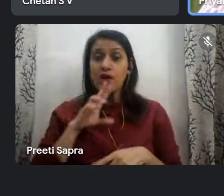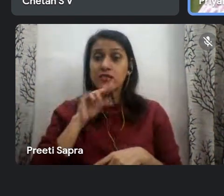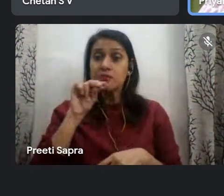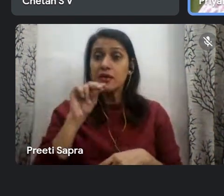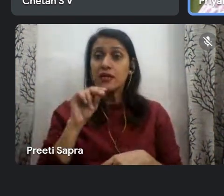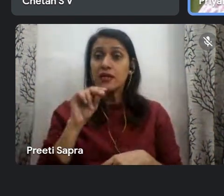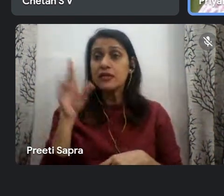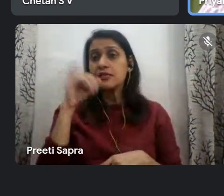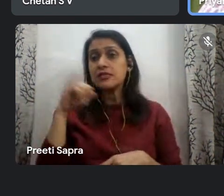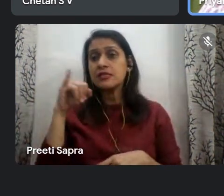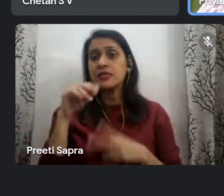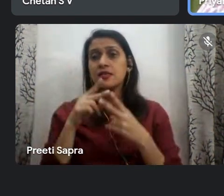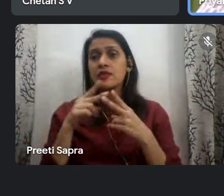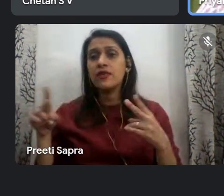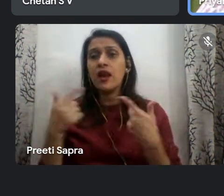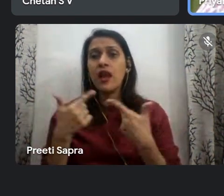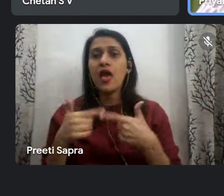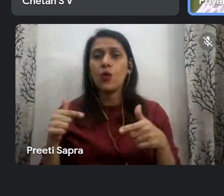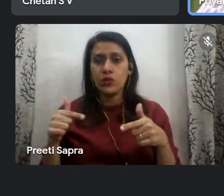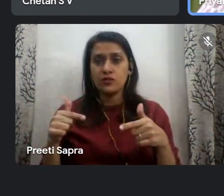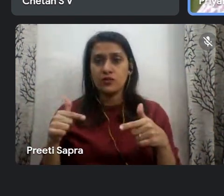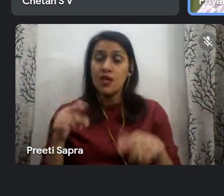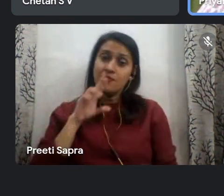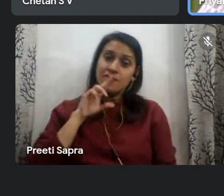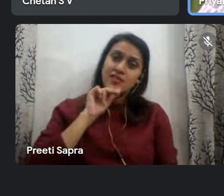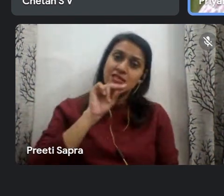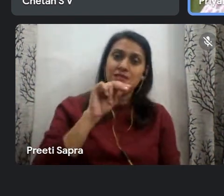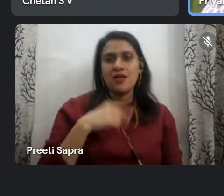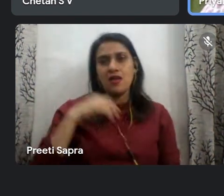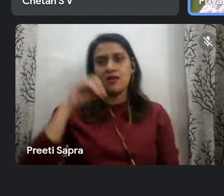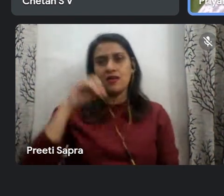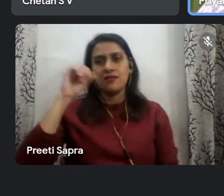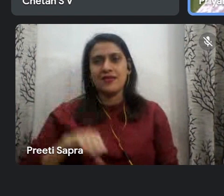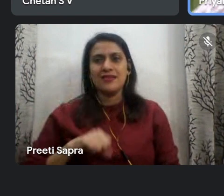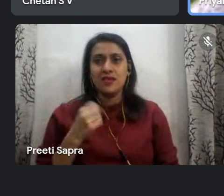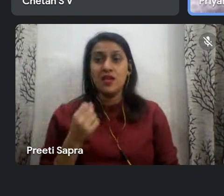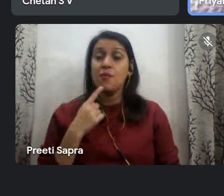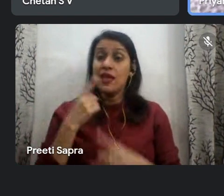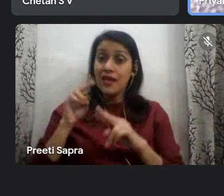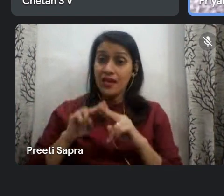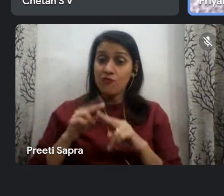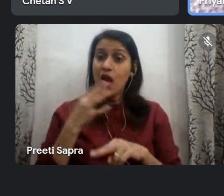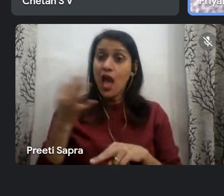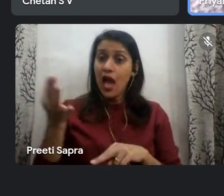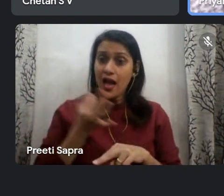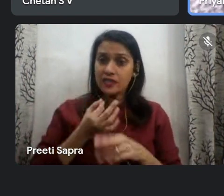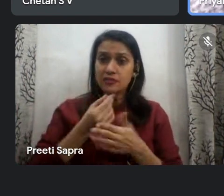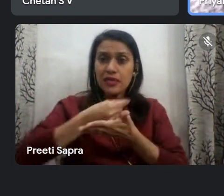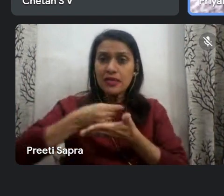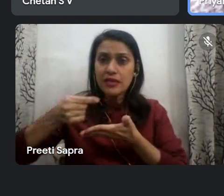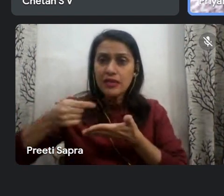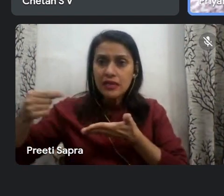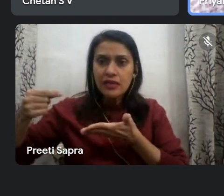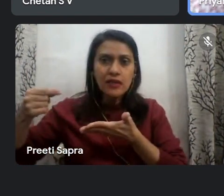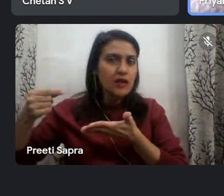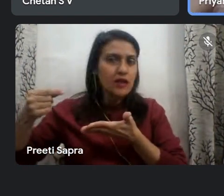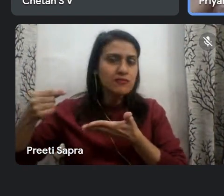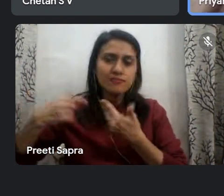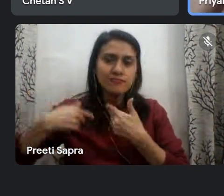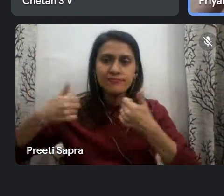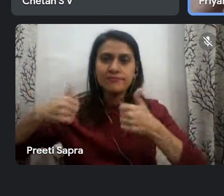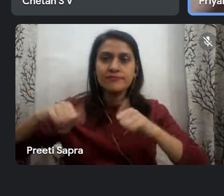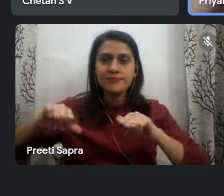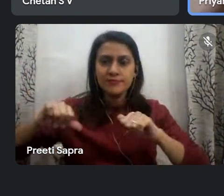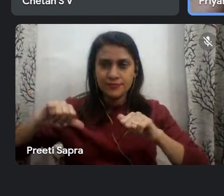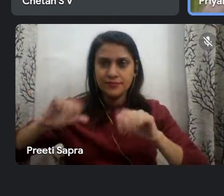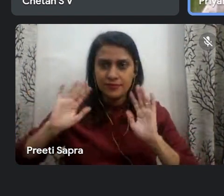So verbally, I'm able to speak them. But if you ask me to write any of them, I wouldn't know because I really didn't